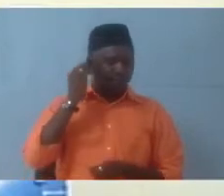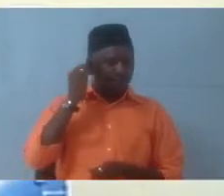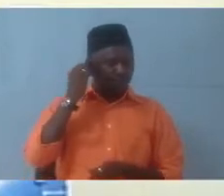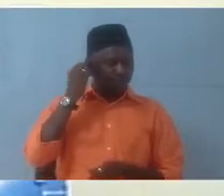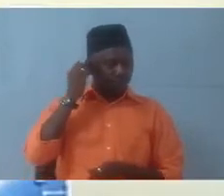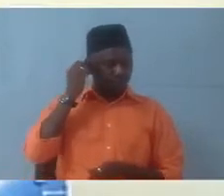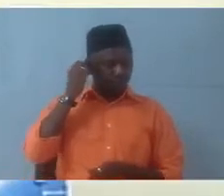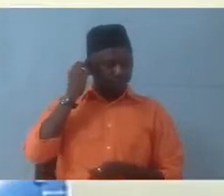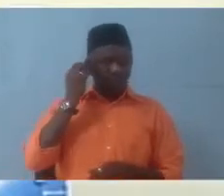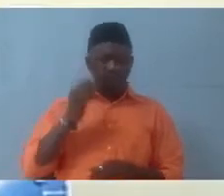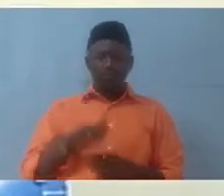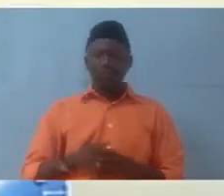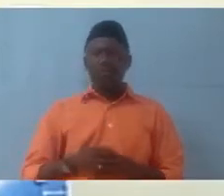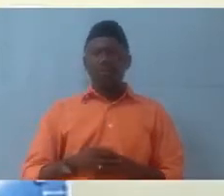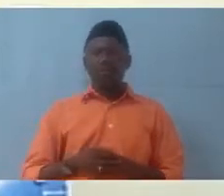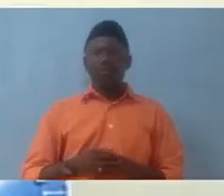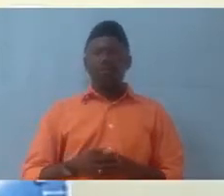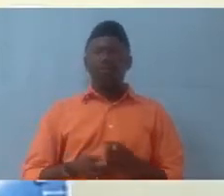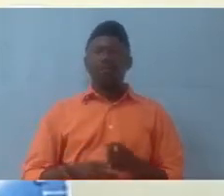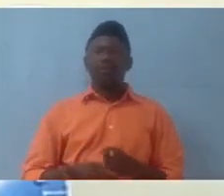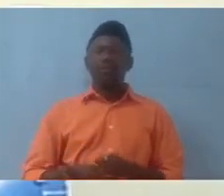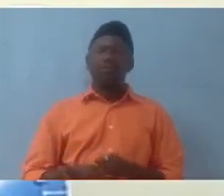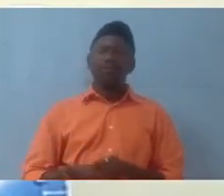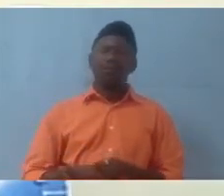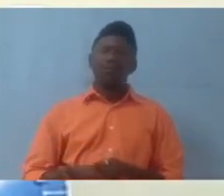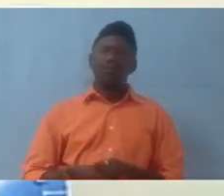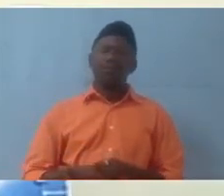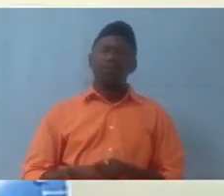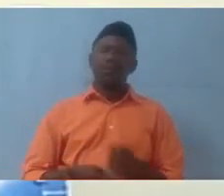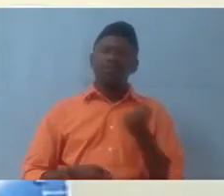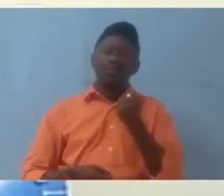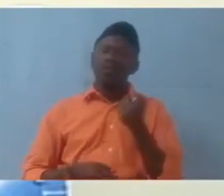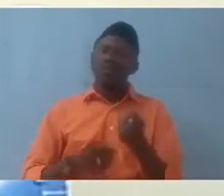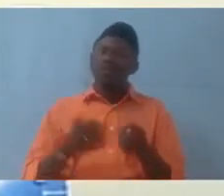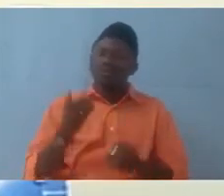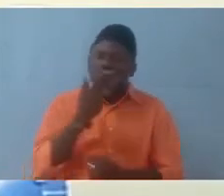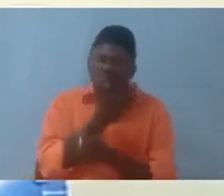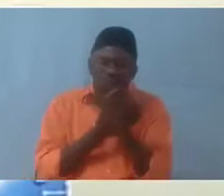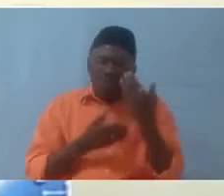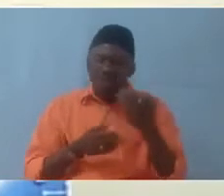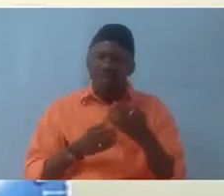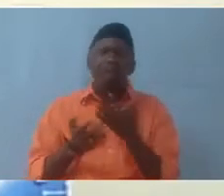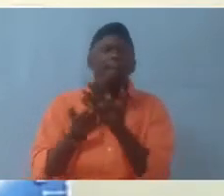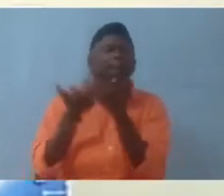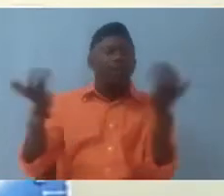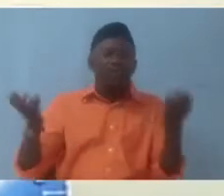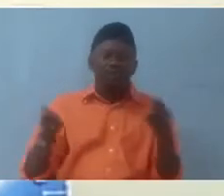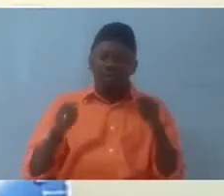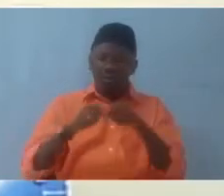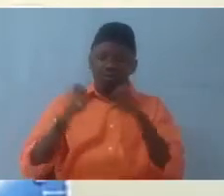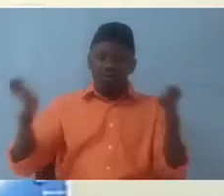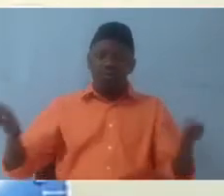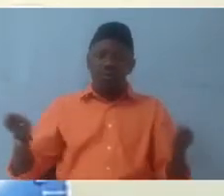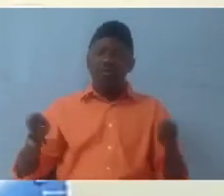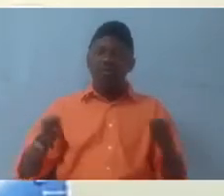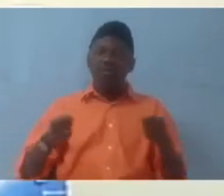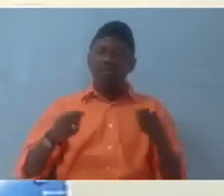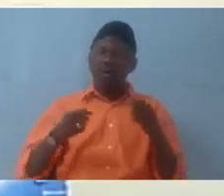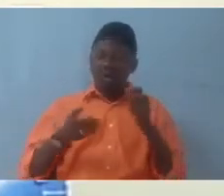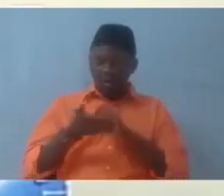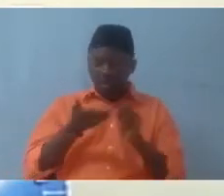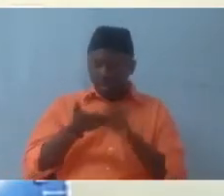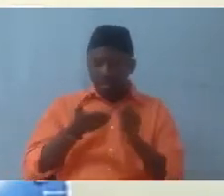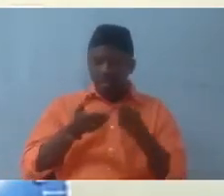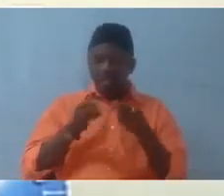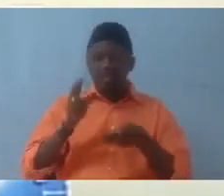morning, most of the newspapers had already published the outcome of the case, the judgment. Li nga xamné moy kayiti